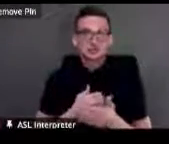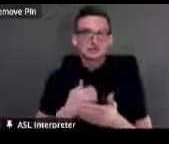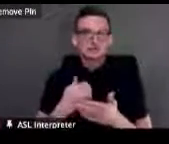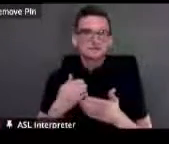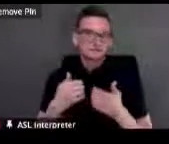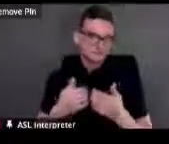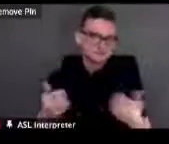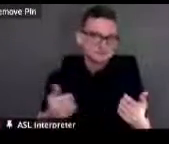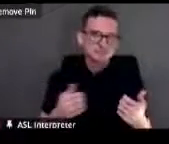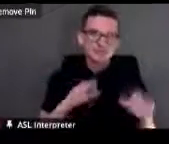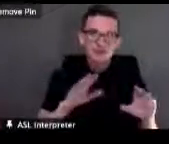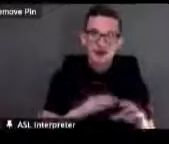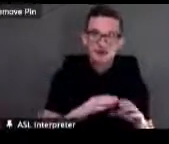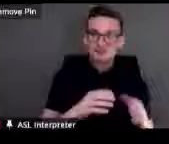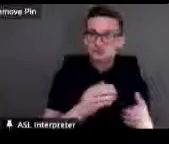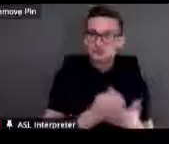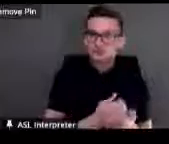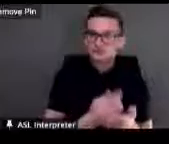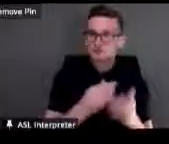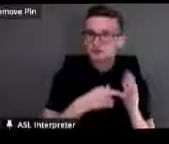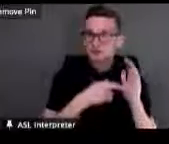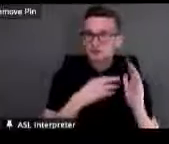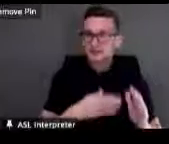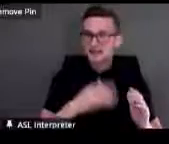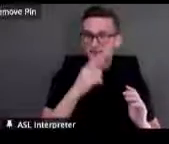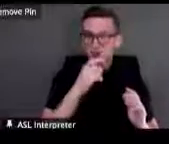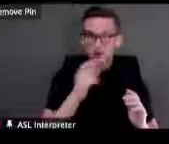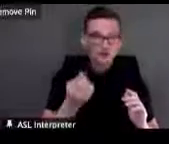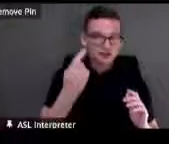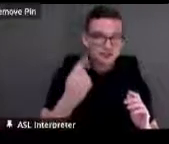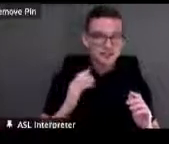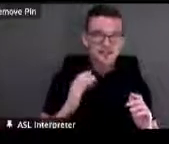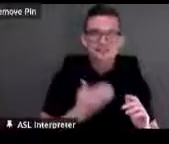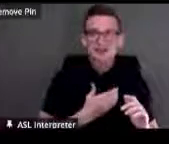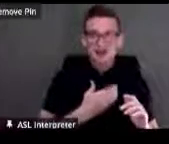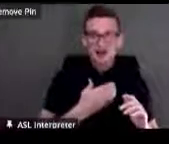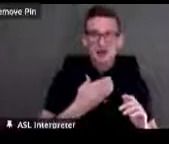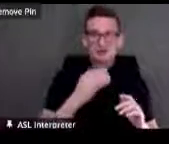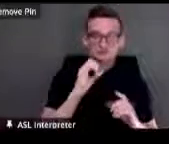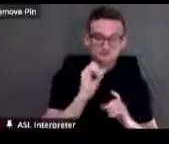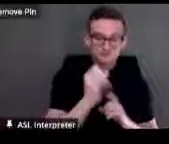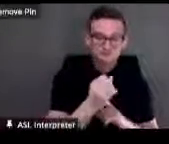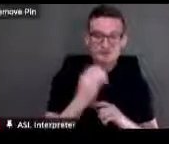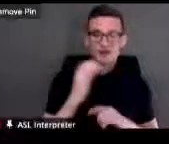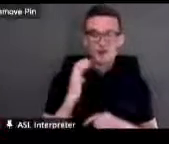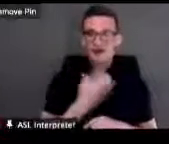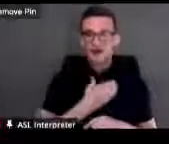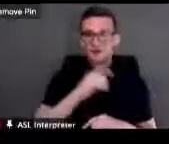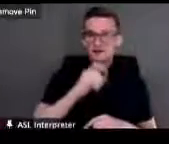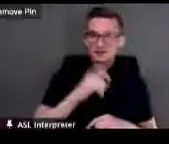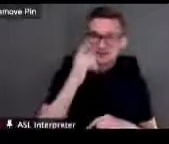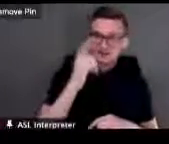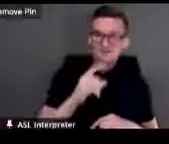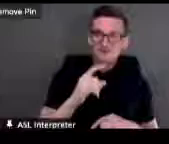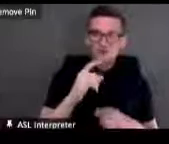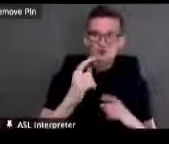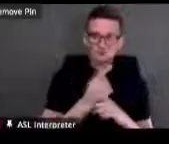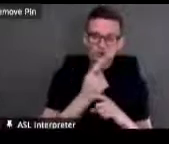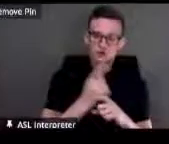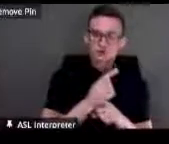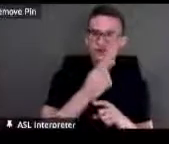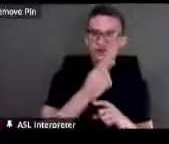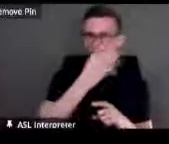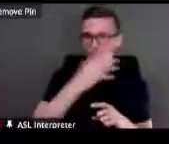deserves to be represented by someone that understands our demographics, our need for dignified immigration reform, our